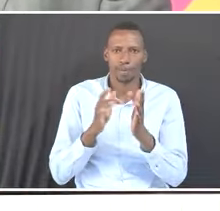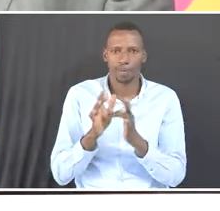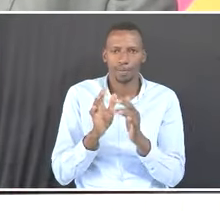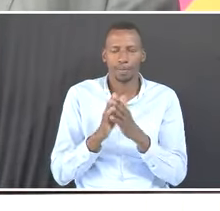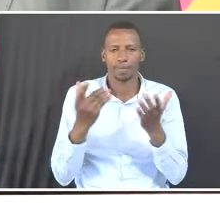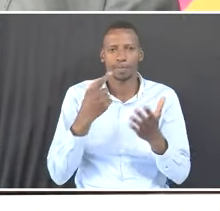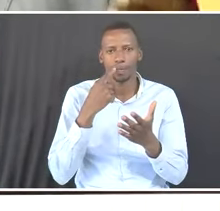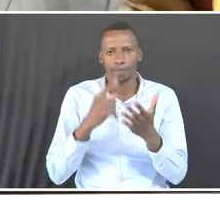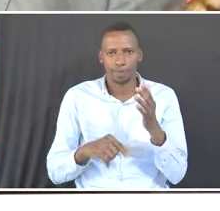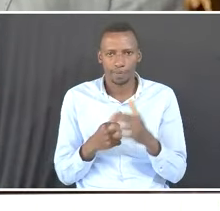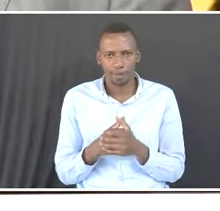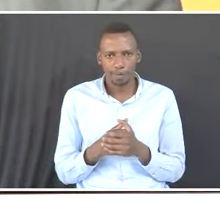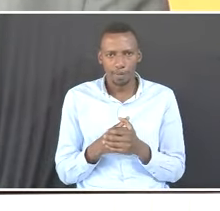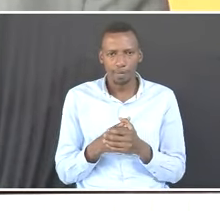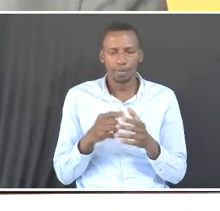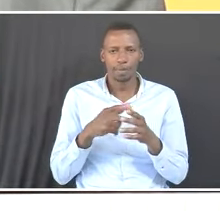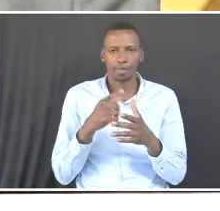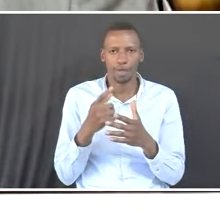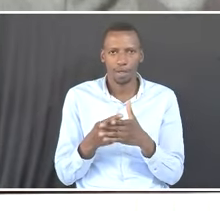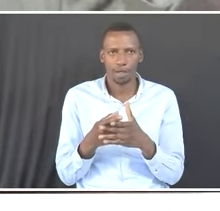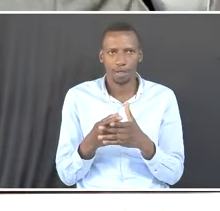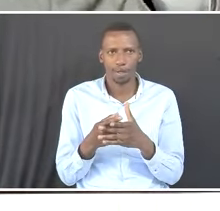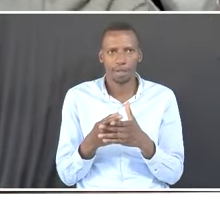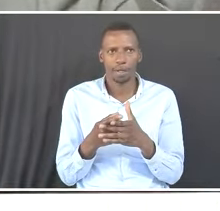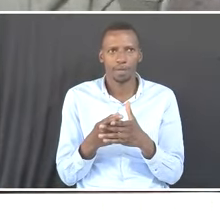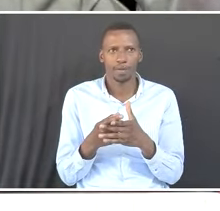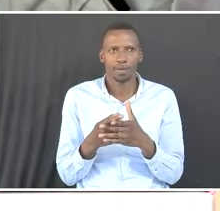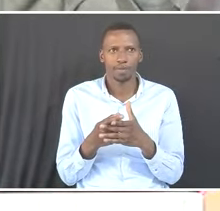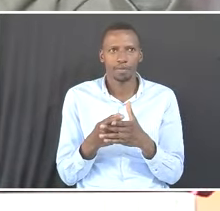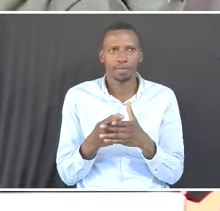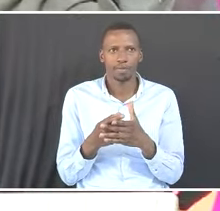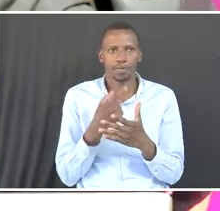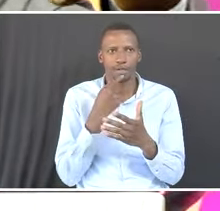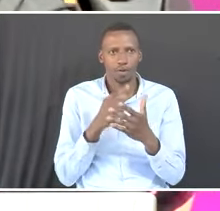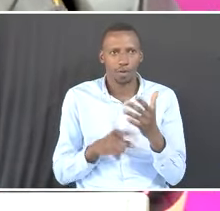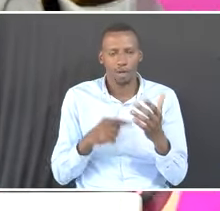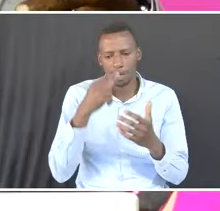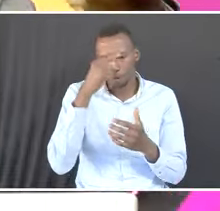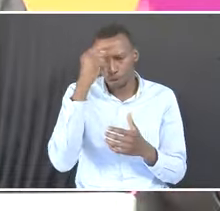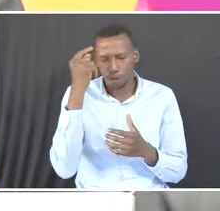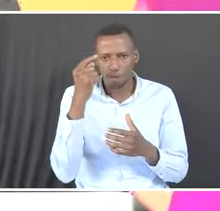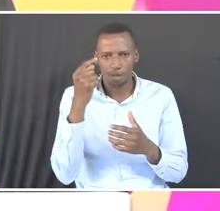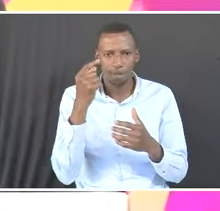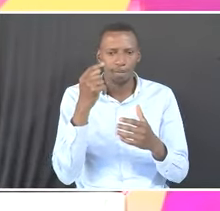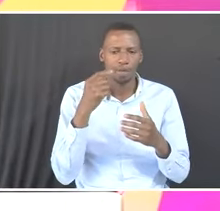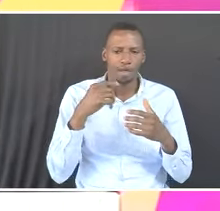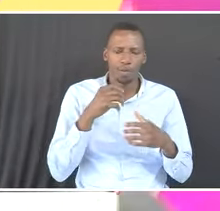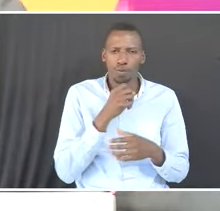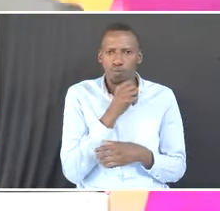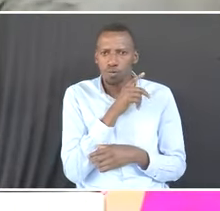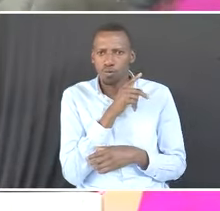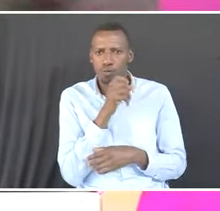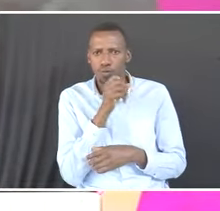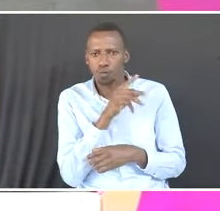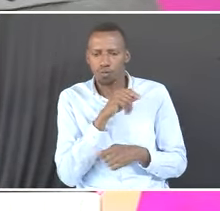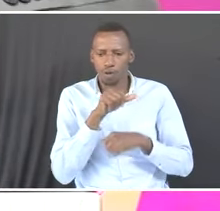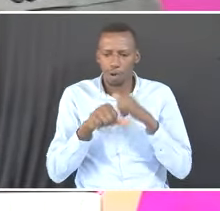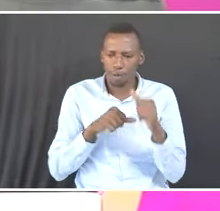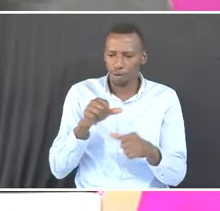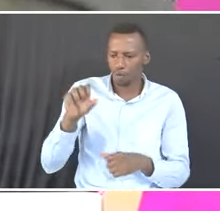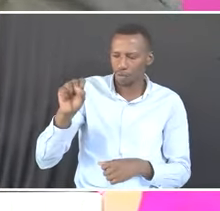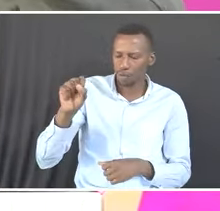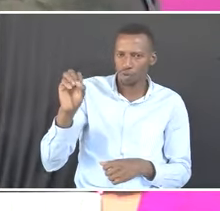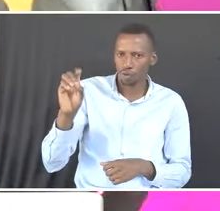here, and the Lord said, because the outcry against Sodom and Gomorrah is great, and because their